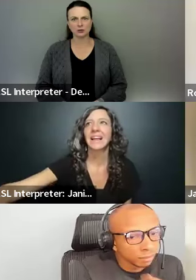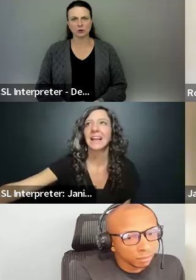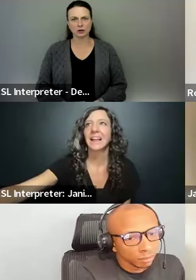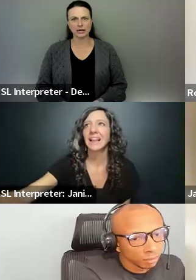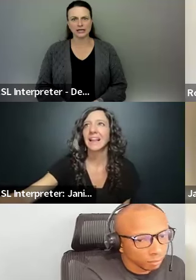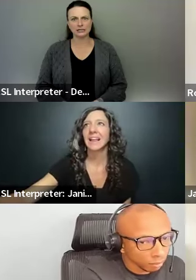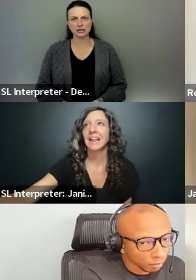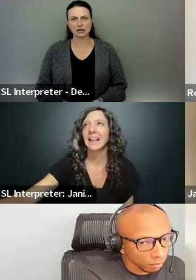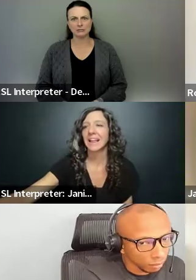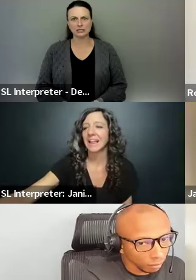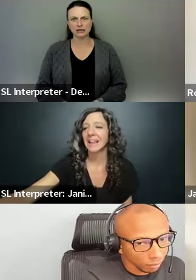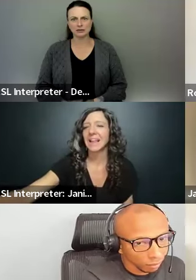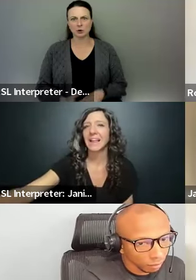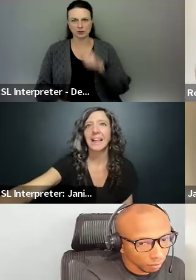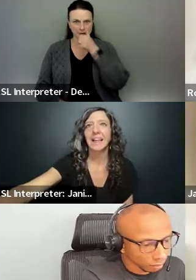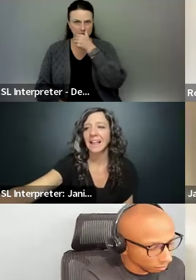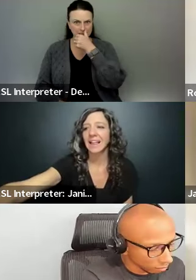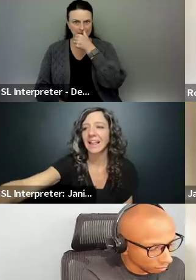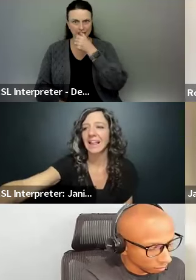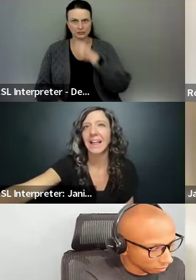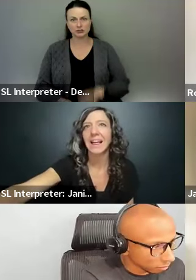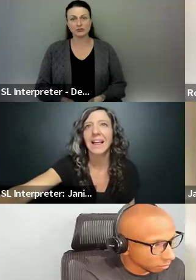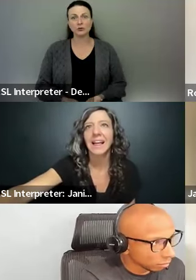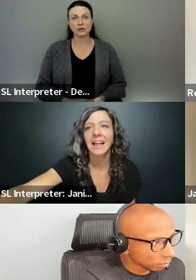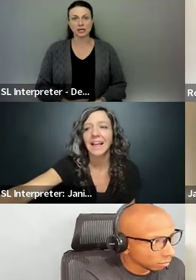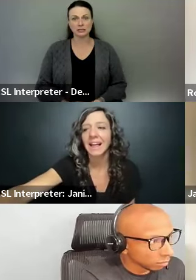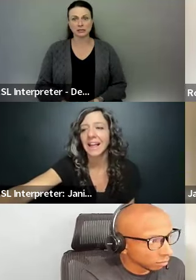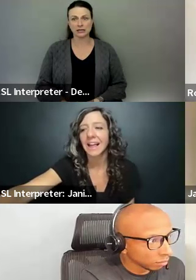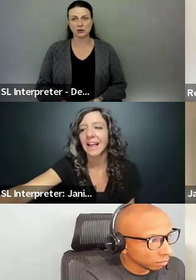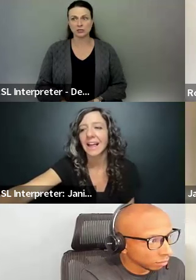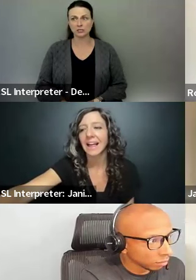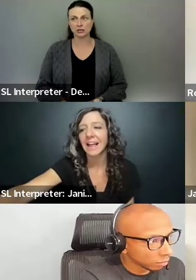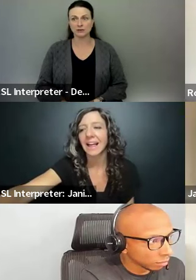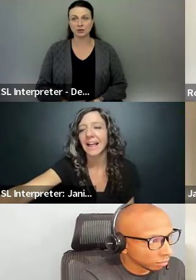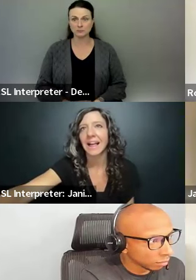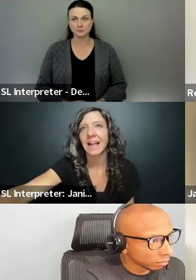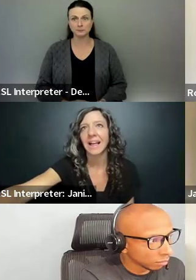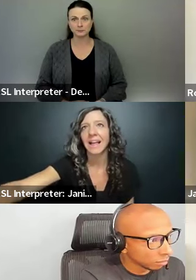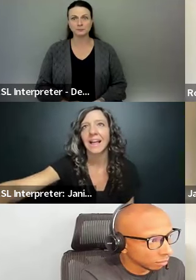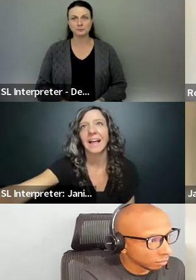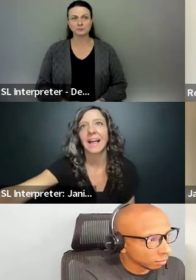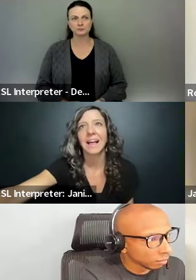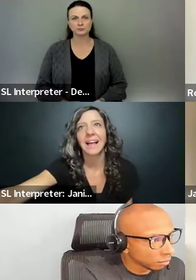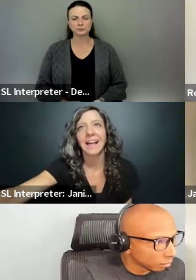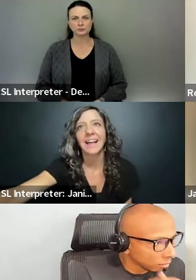take the floor and take the bulk of the agenda, because there's a few things that I know you need to cover.